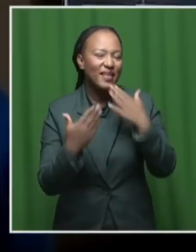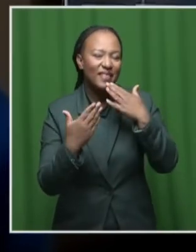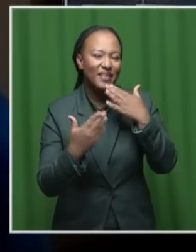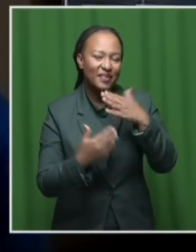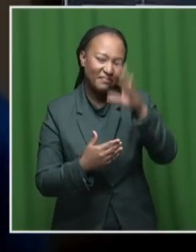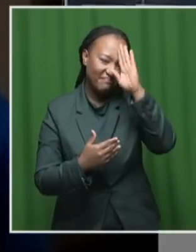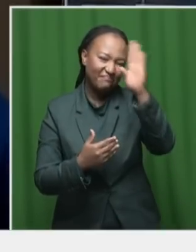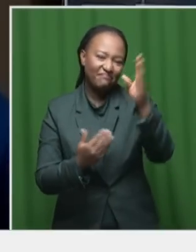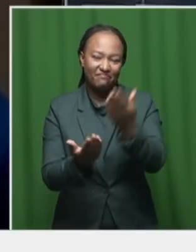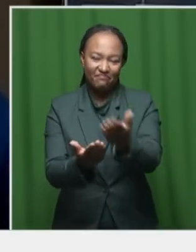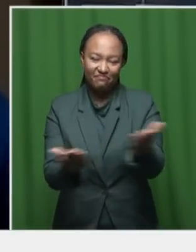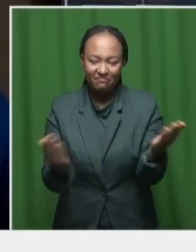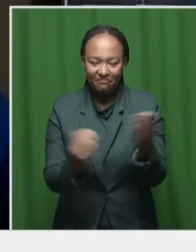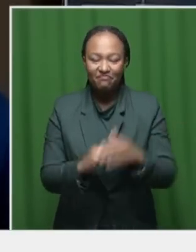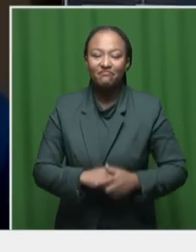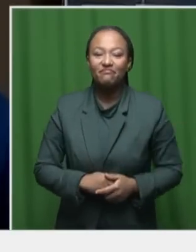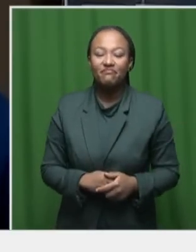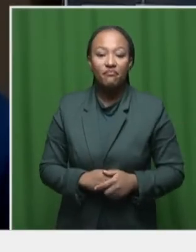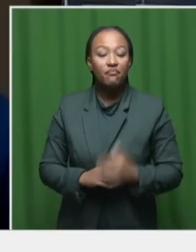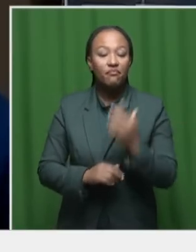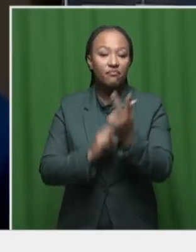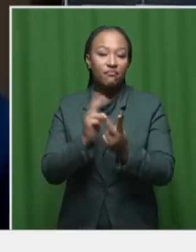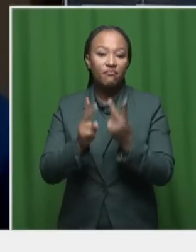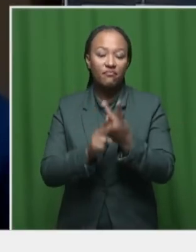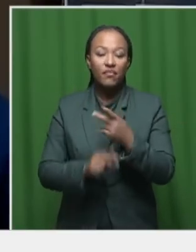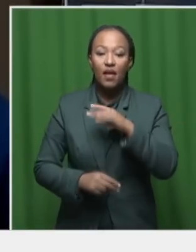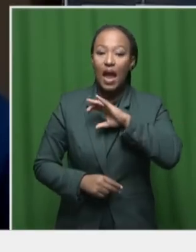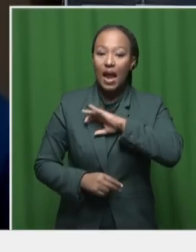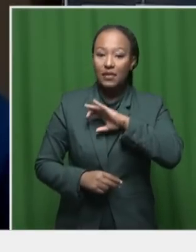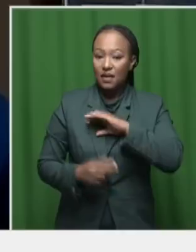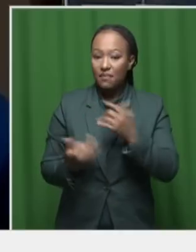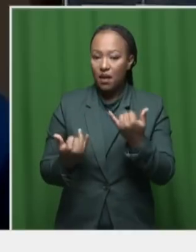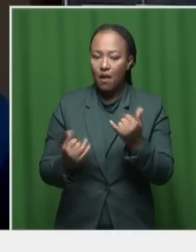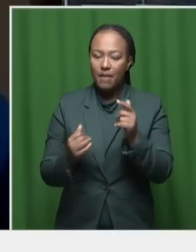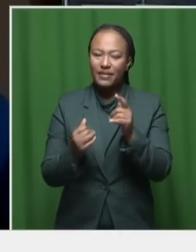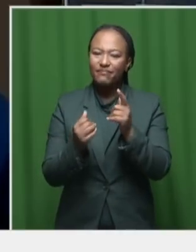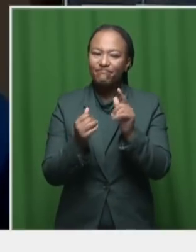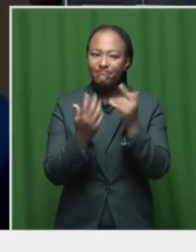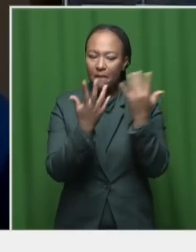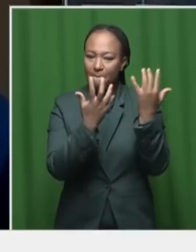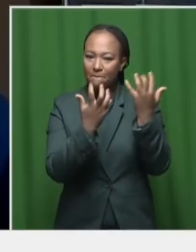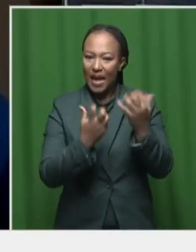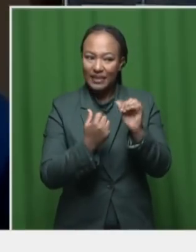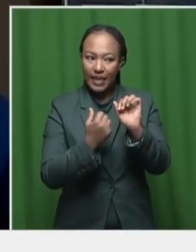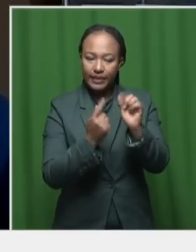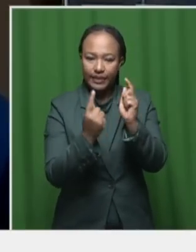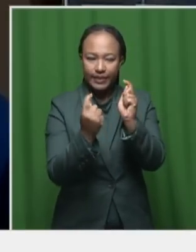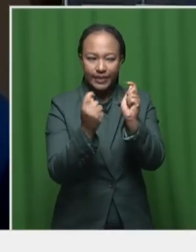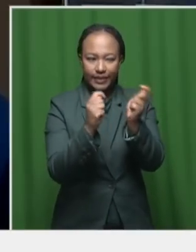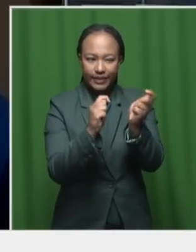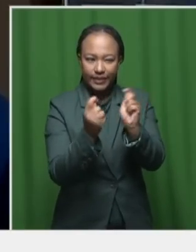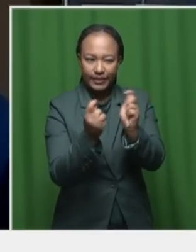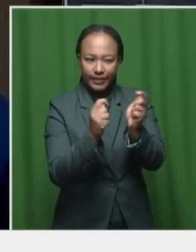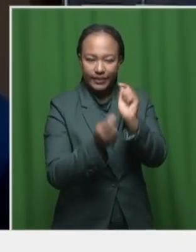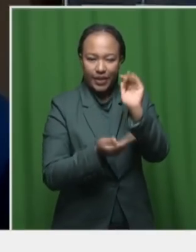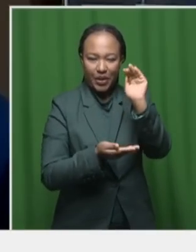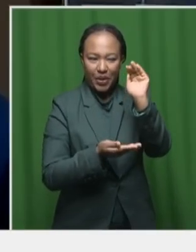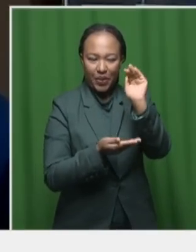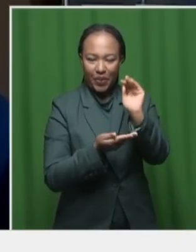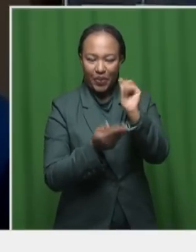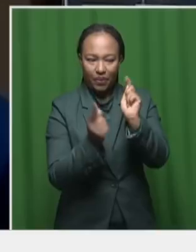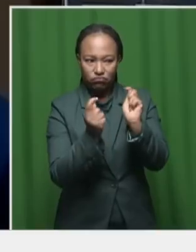you. So once again, consumers are expected to adjust, their budgets to what is going on.